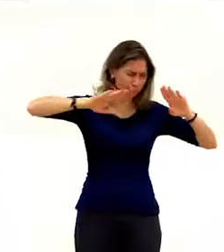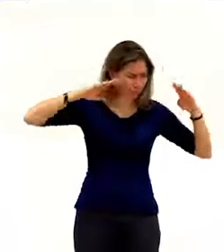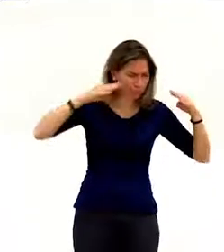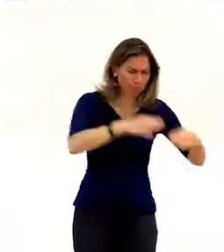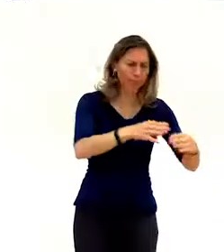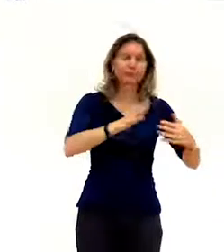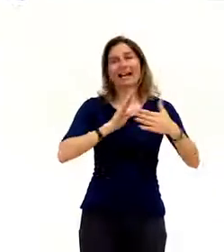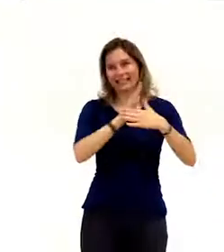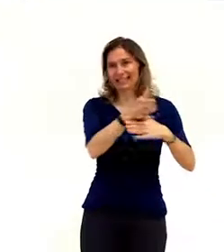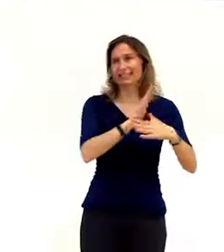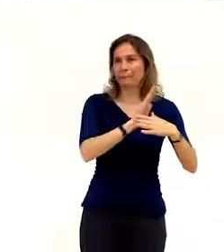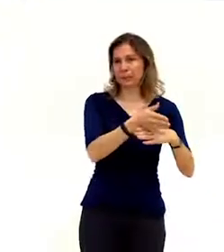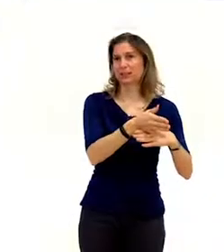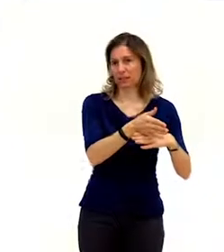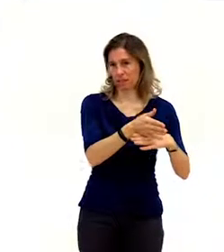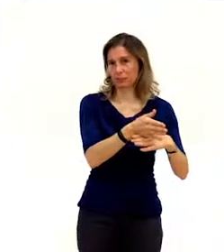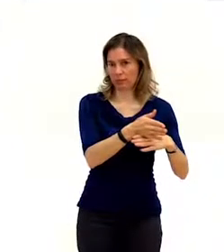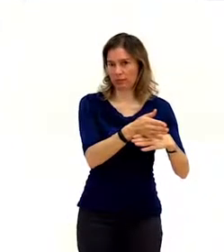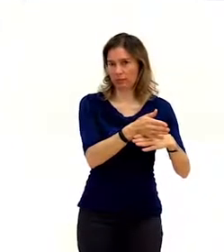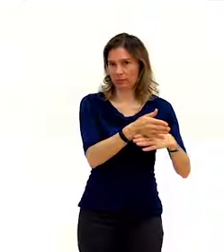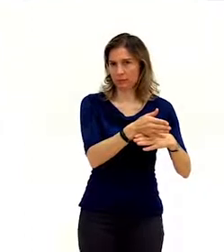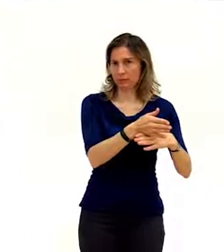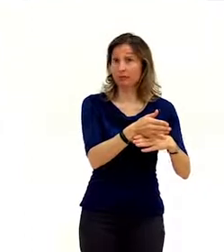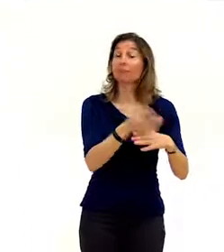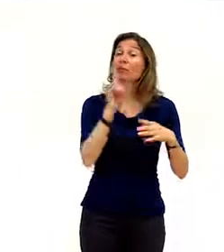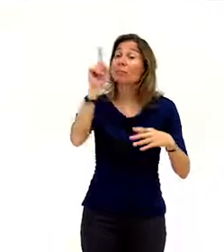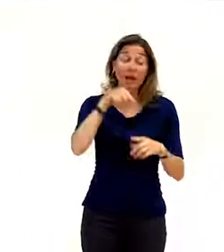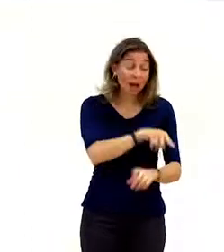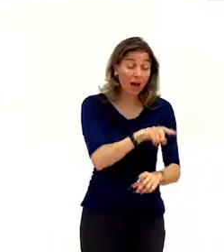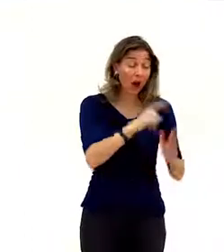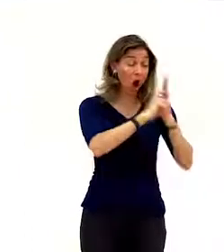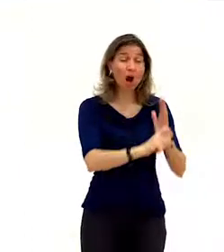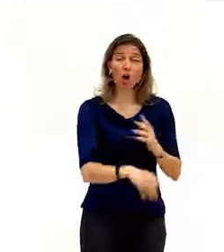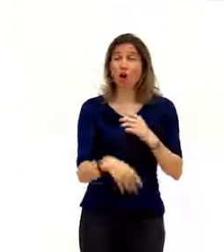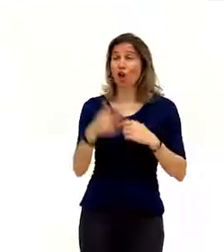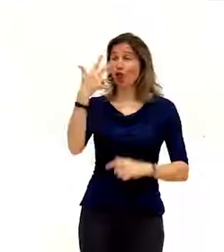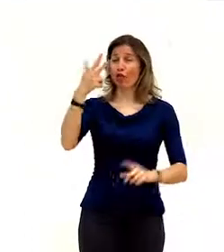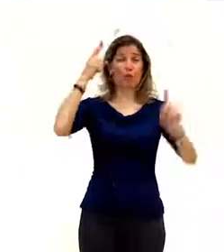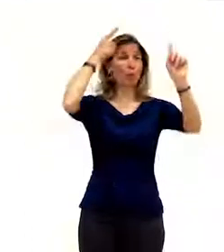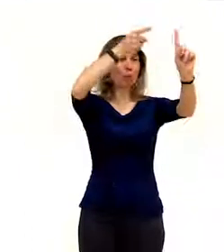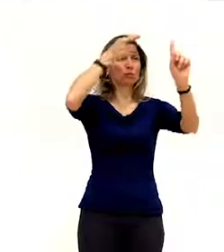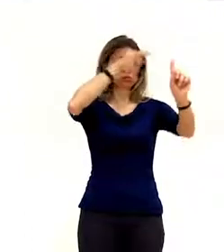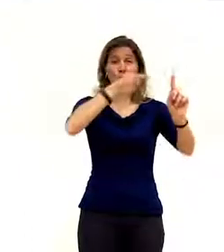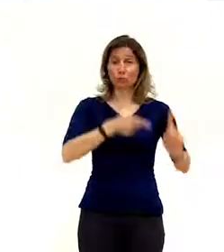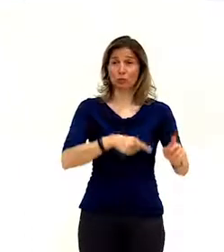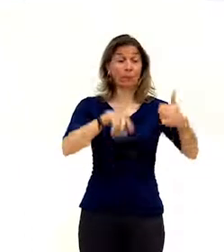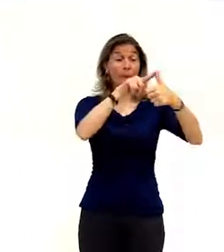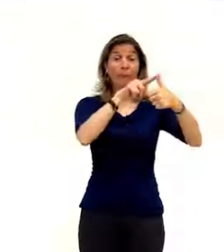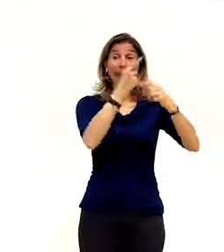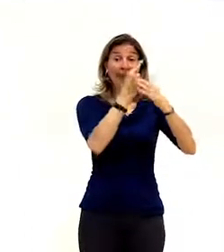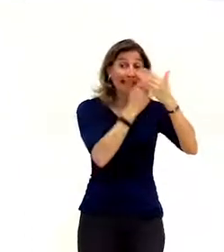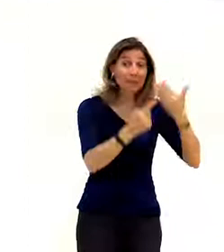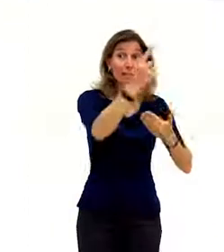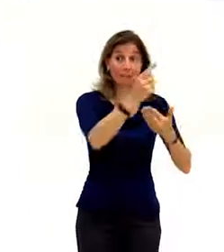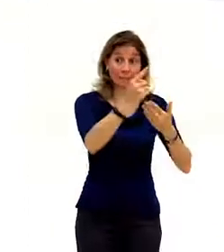of accessibility. It has three objectives: the independent living,